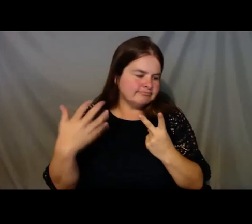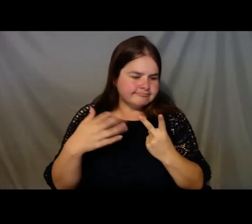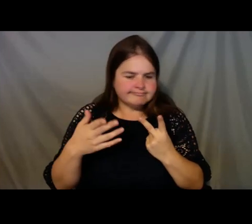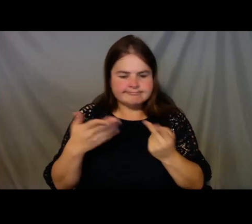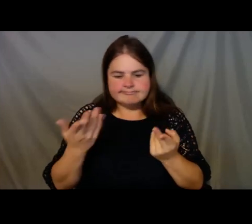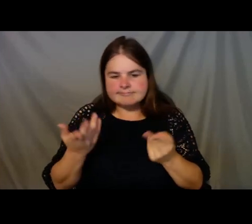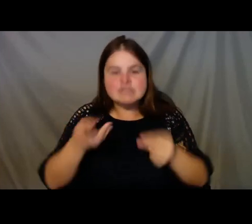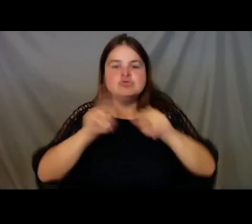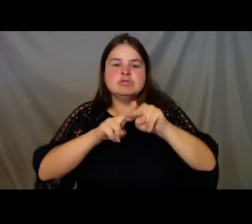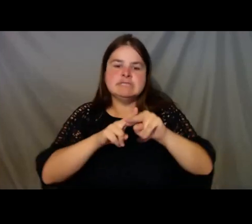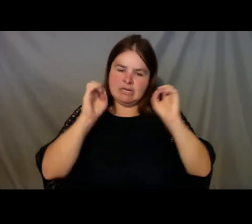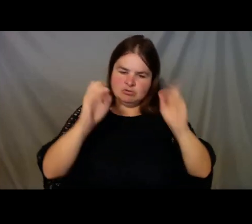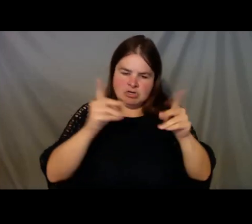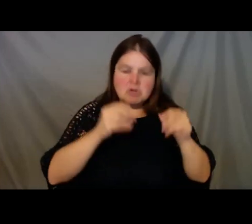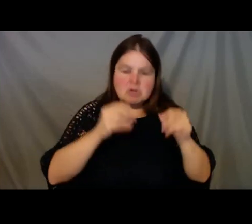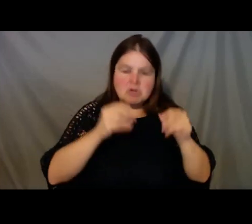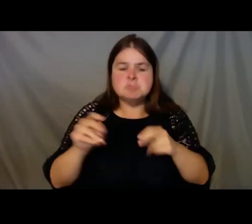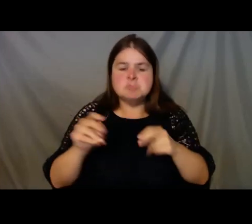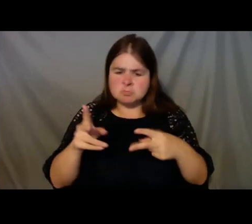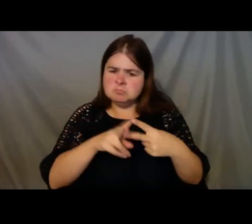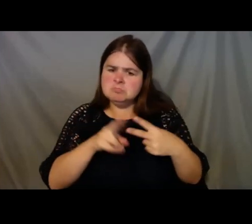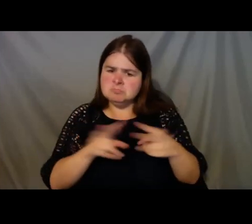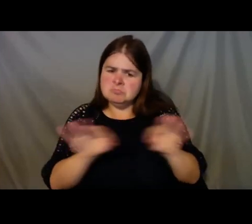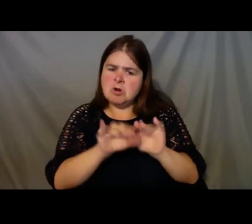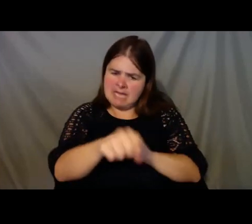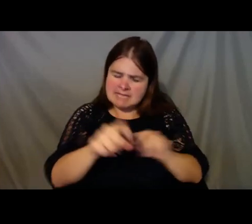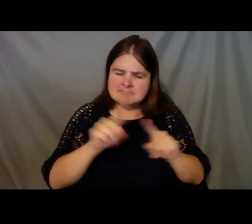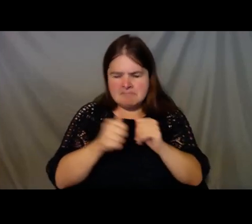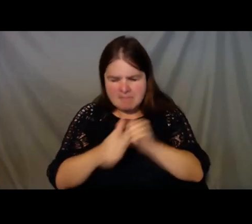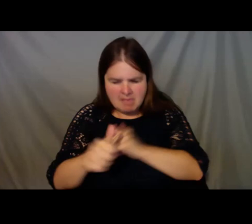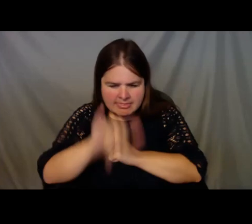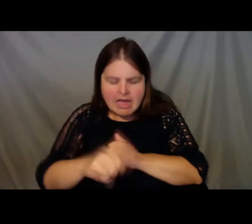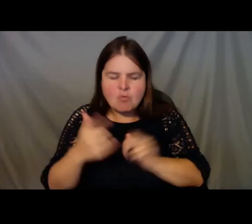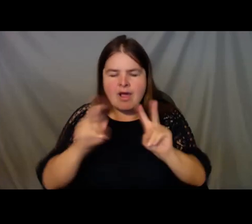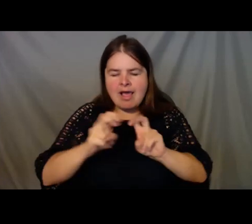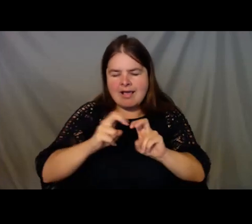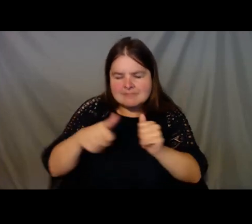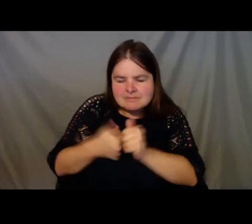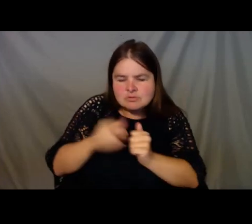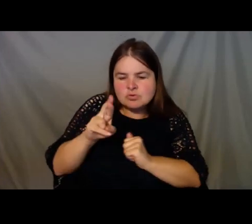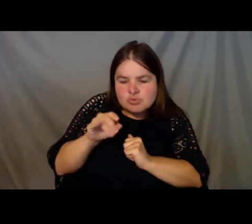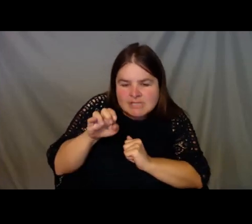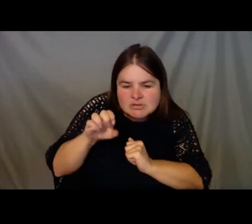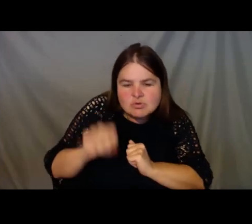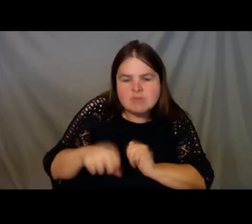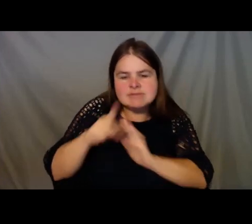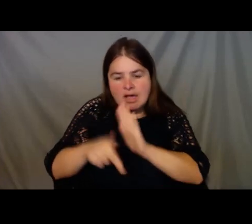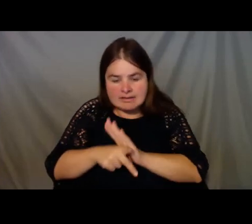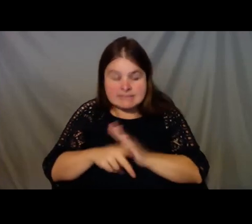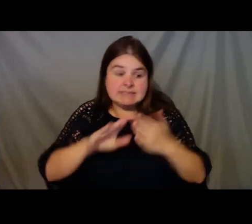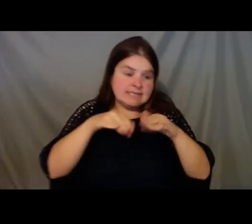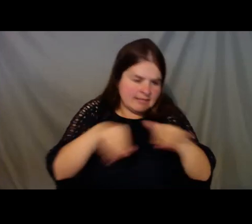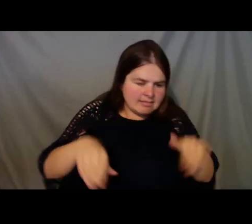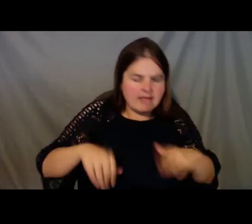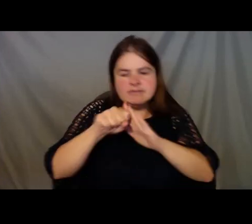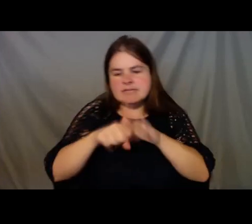increasing educational opportunities. You know, what are the resources and policies at the city level, the state level, that